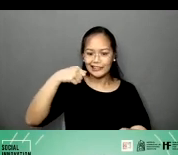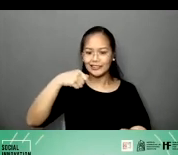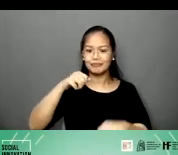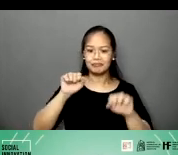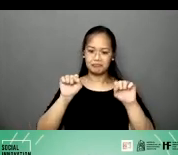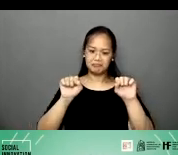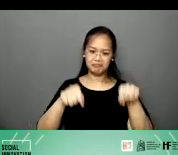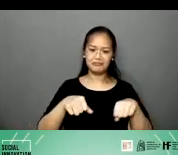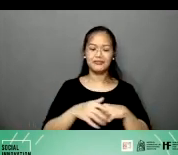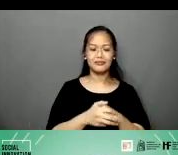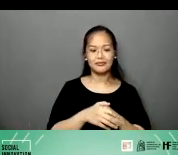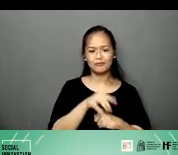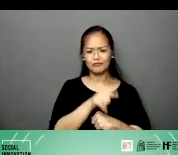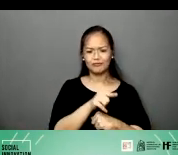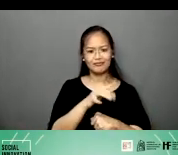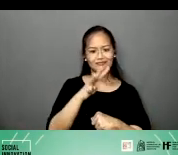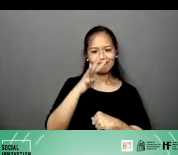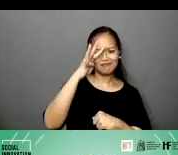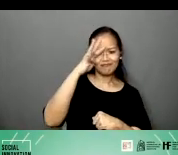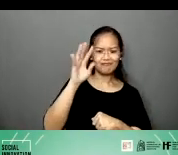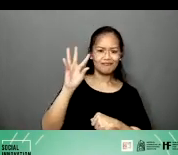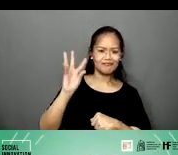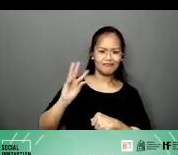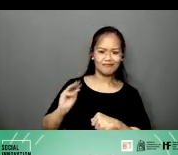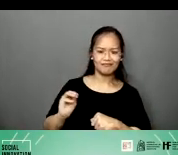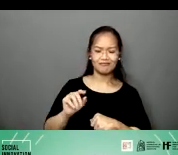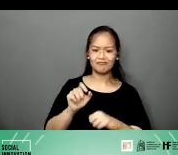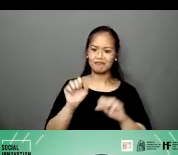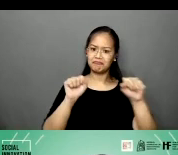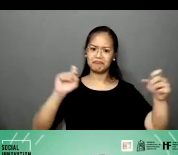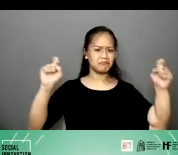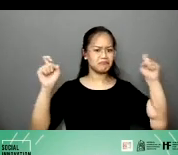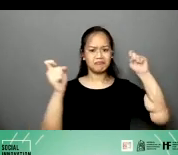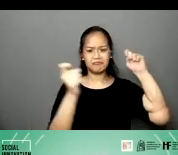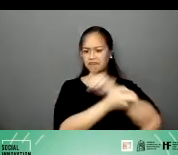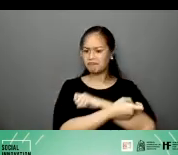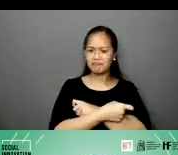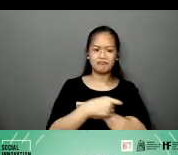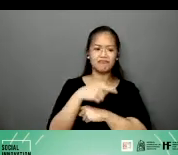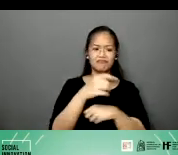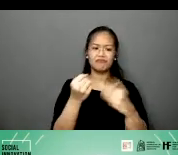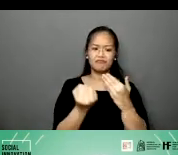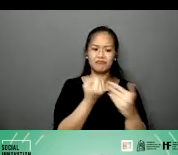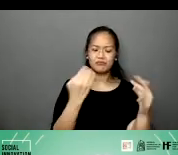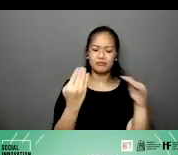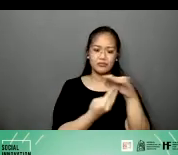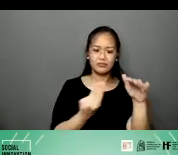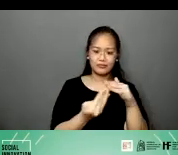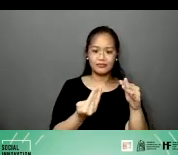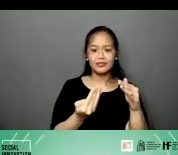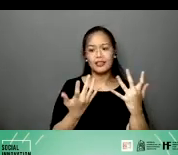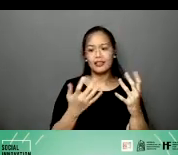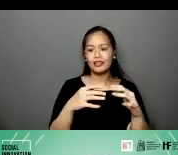And this kind of whimsical nature, this idea that you can revolutionize very simple and basic and often taken for granted elements